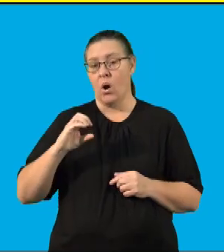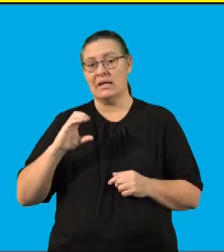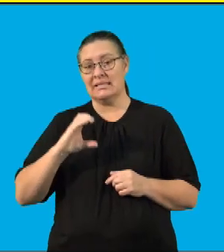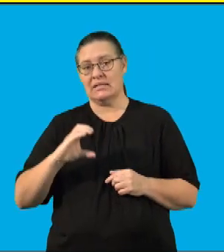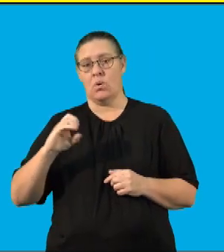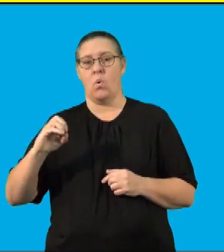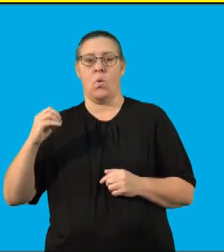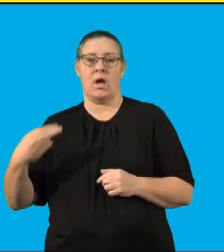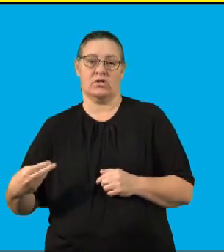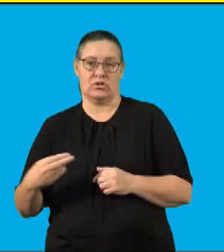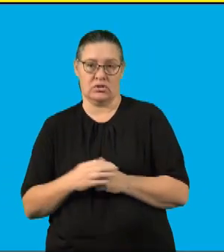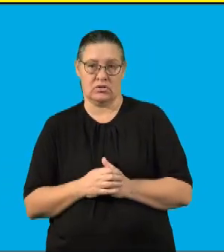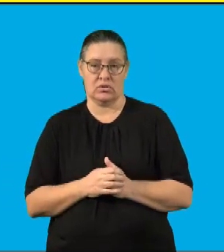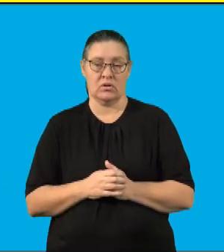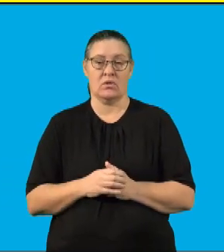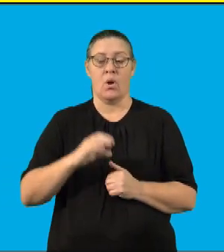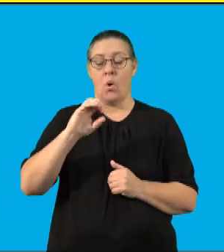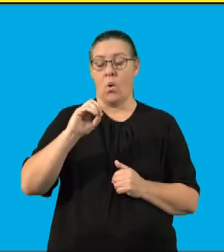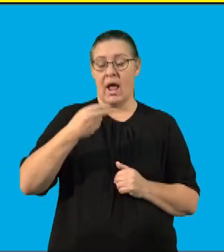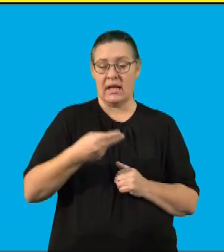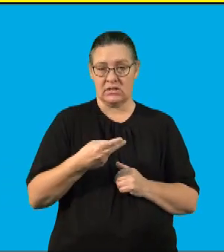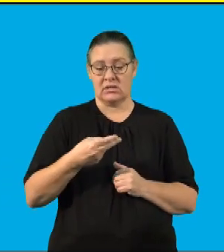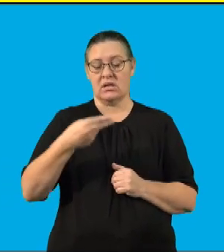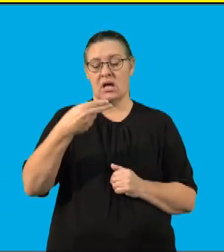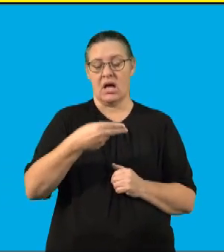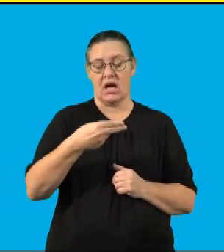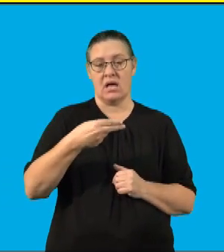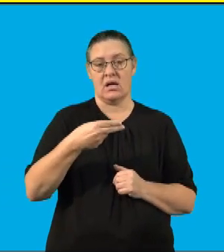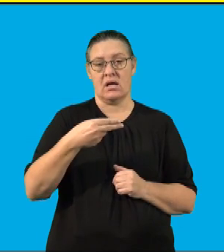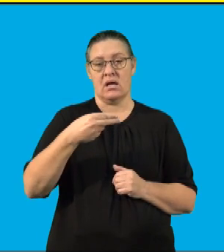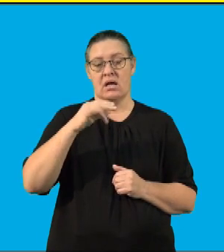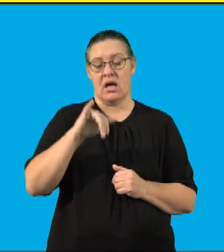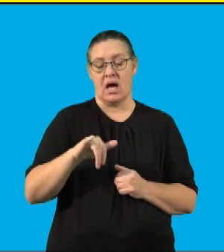E there's COOH. We know that OH, that's your